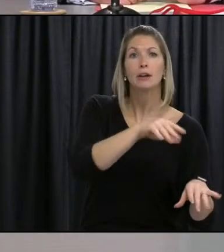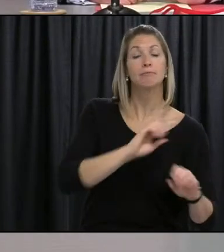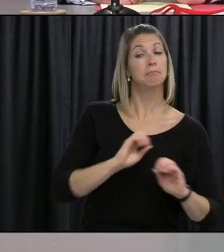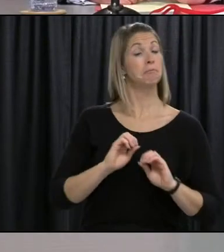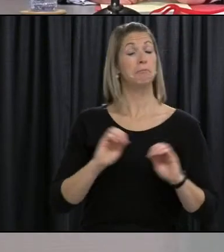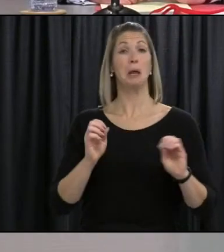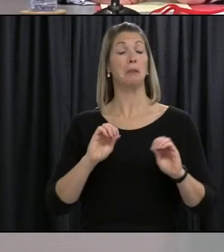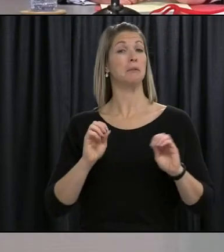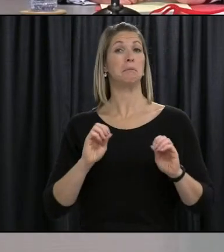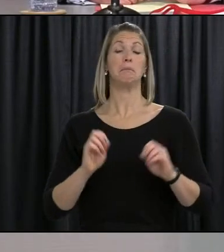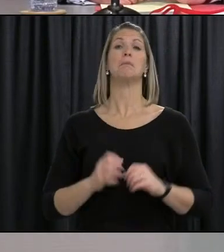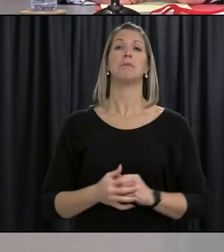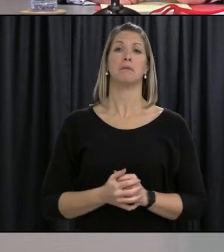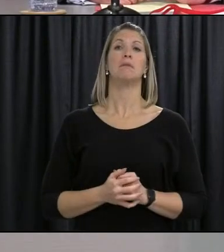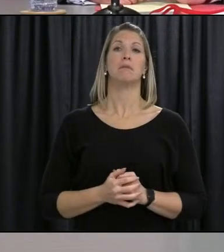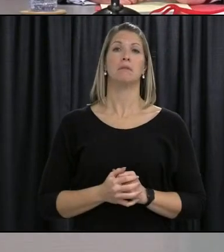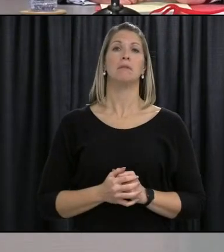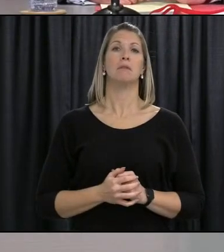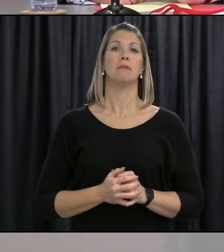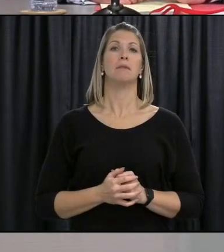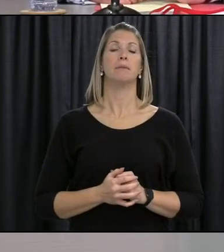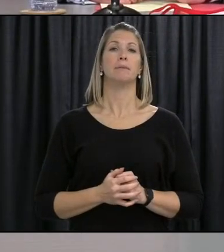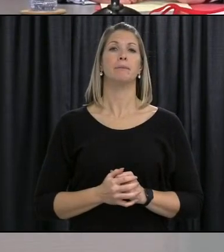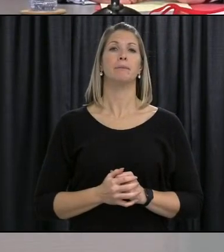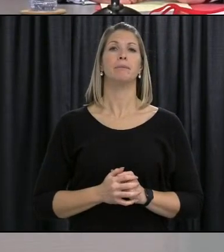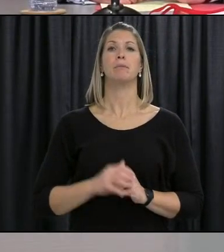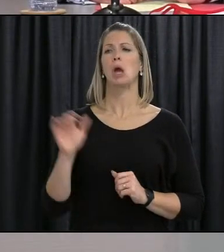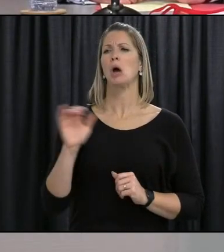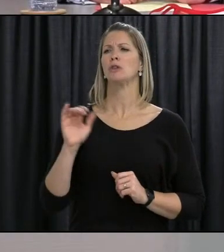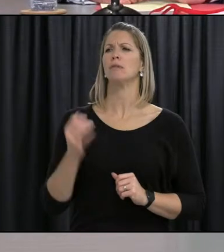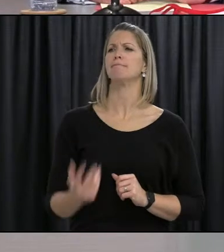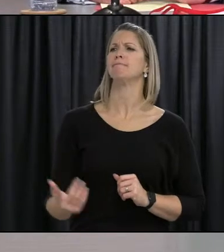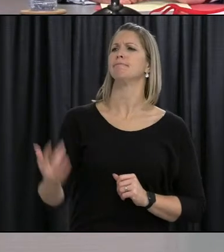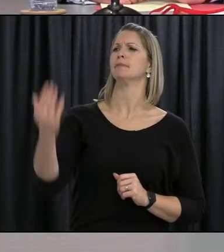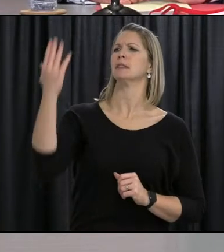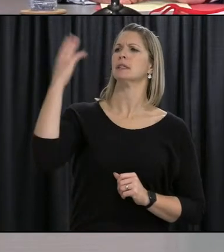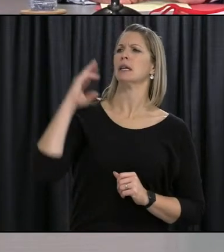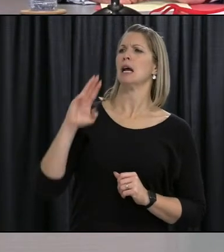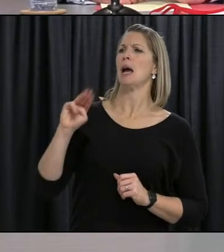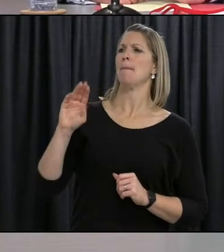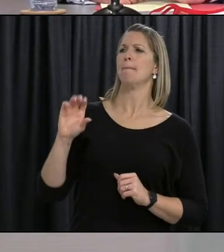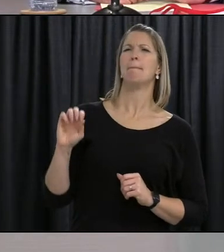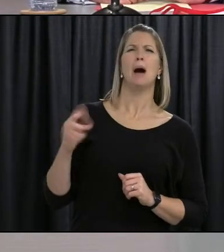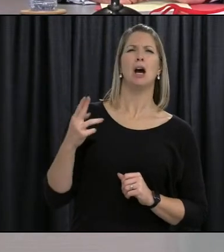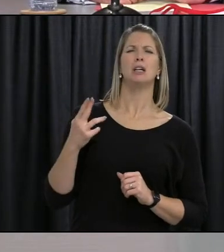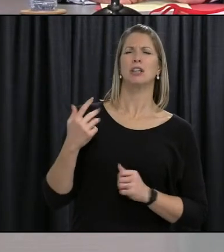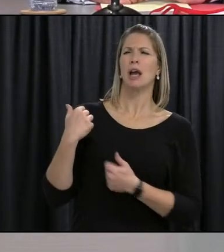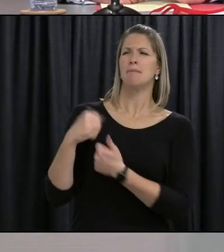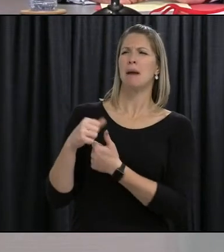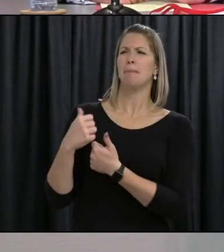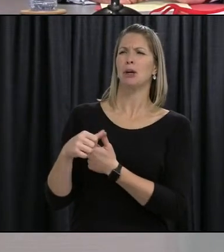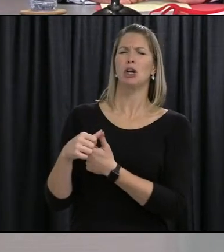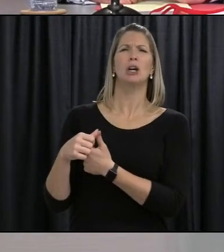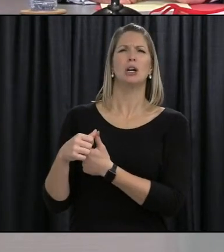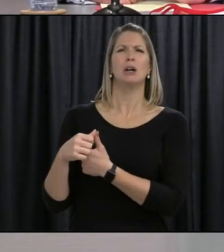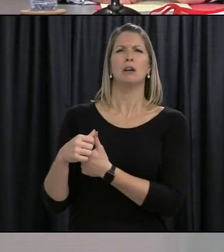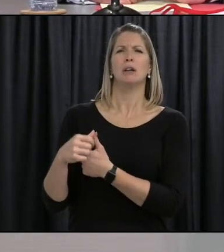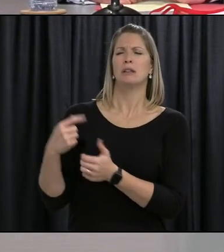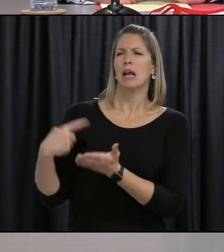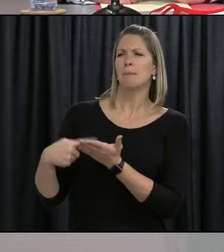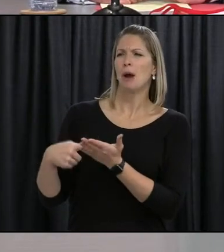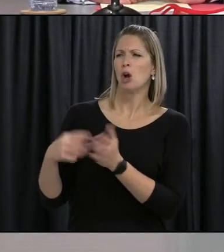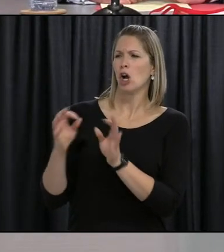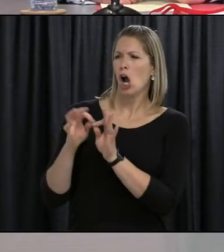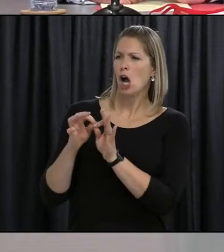And ever since the beginning of the pandemic, we've heard reports about price gouging. Just curious, from a public health